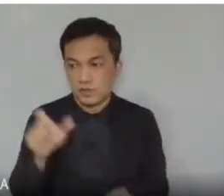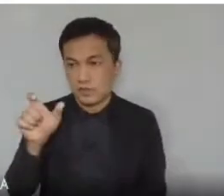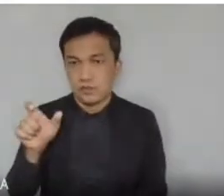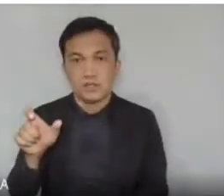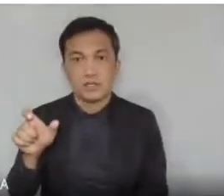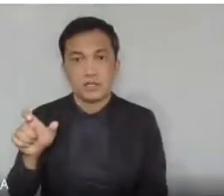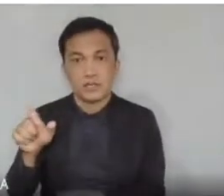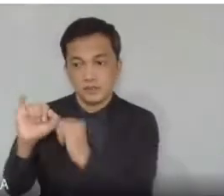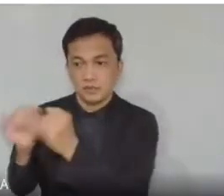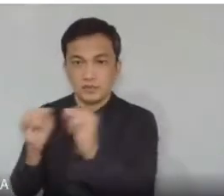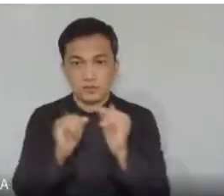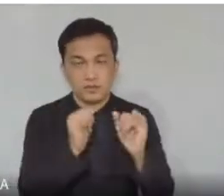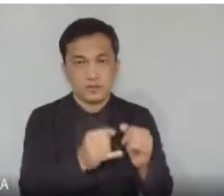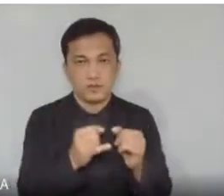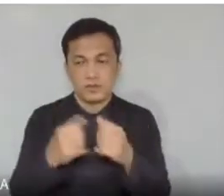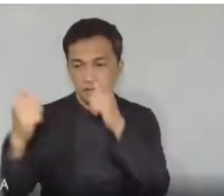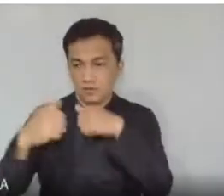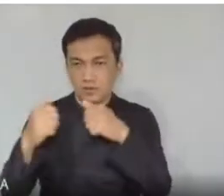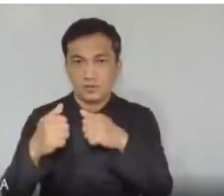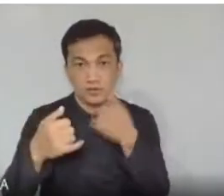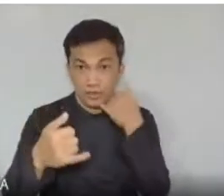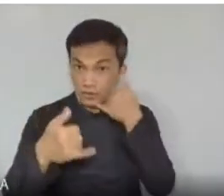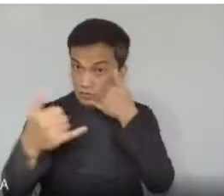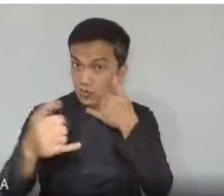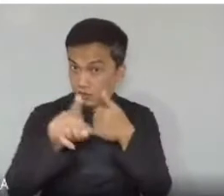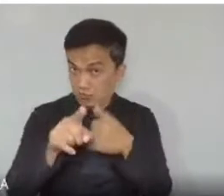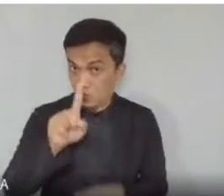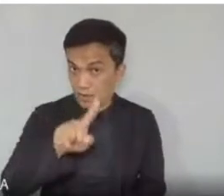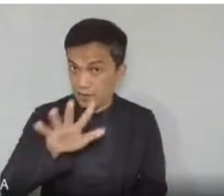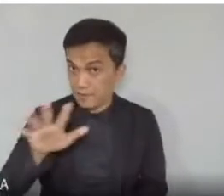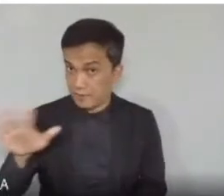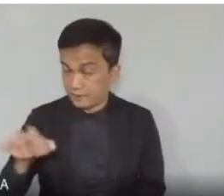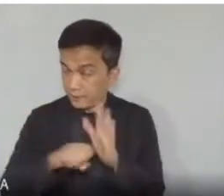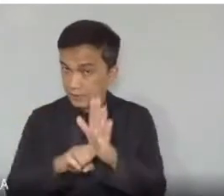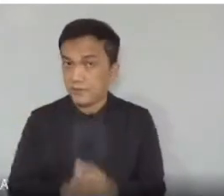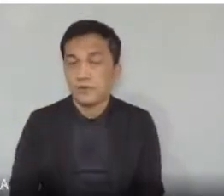getting your individual consent. Next slide, please.